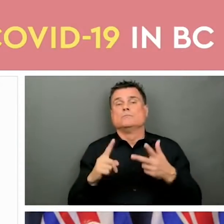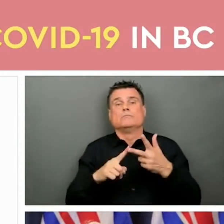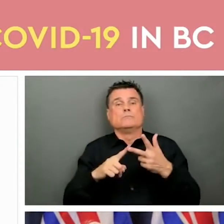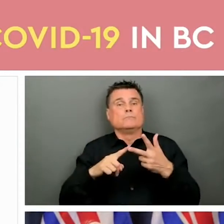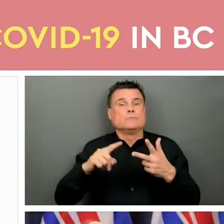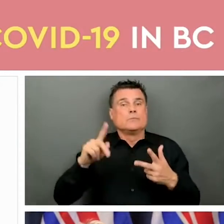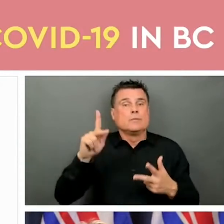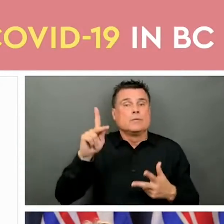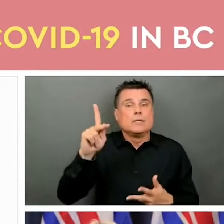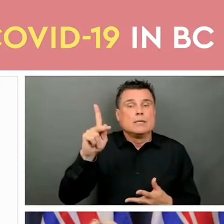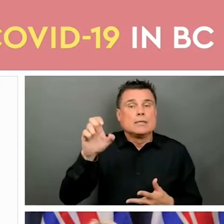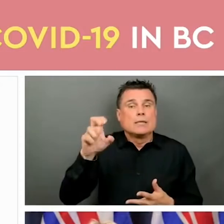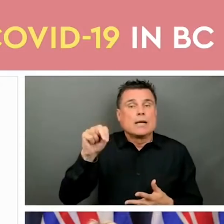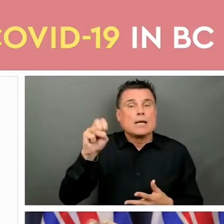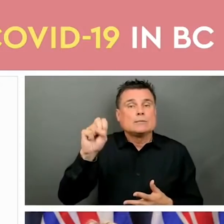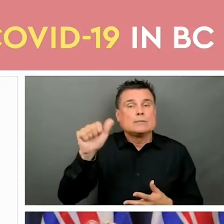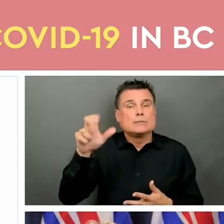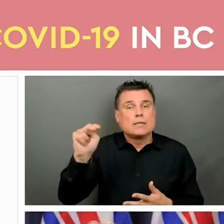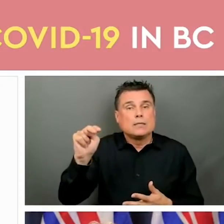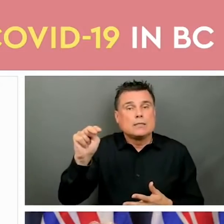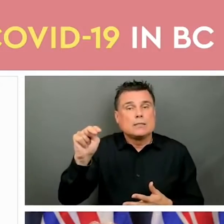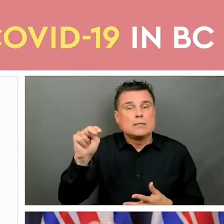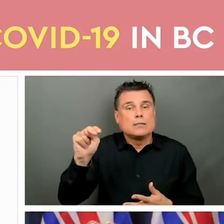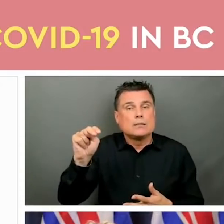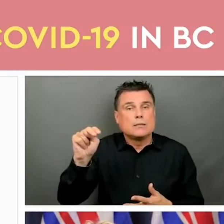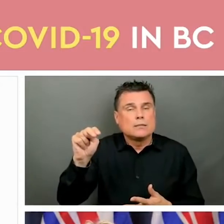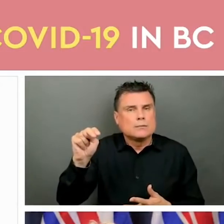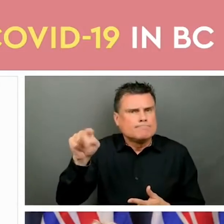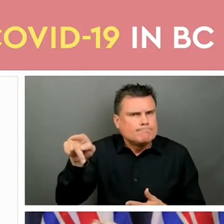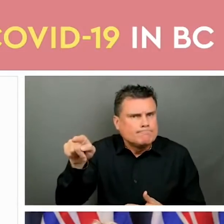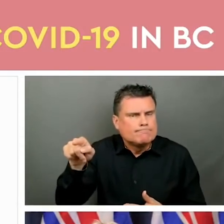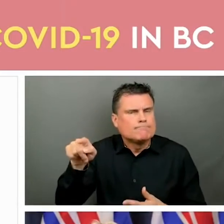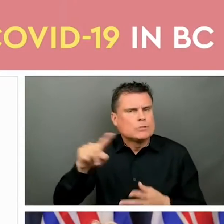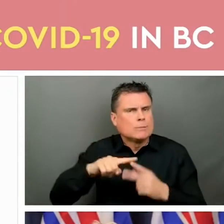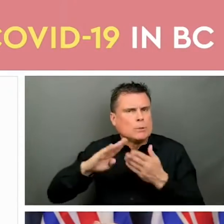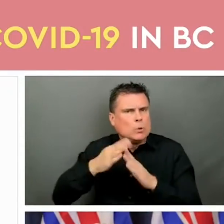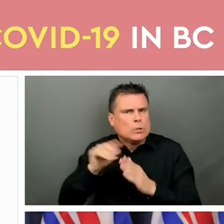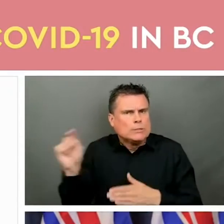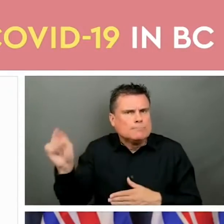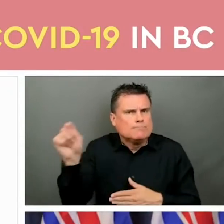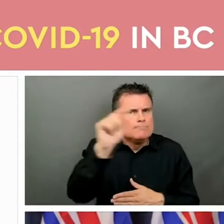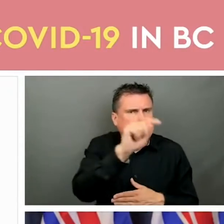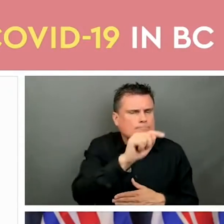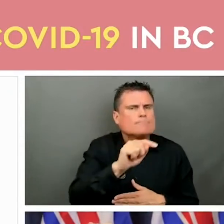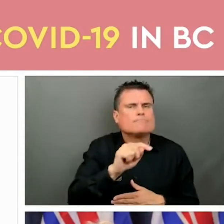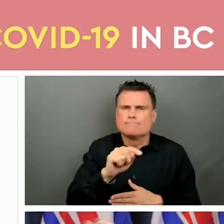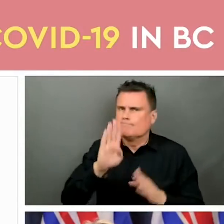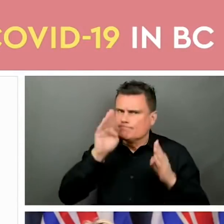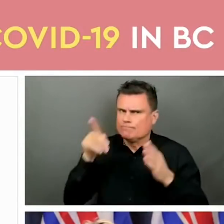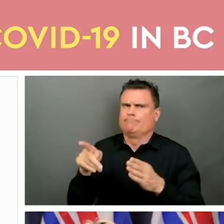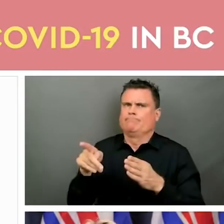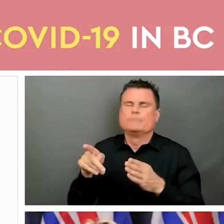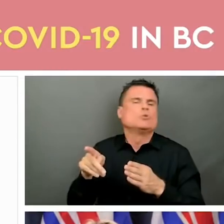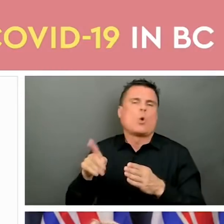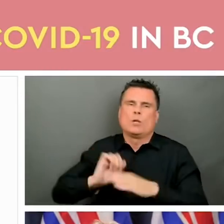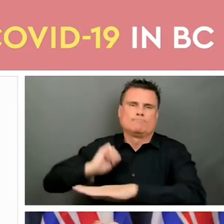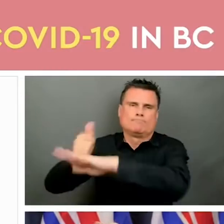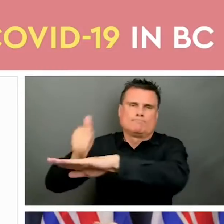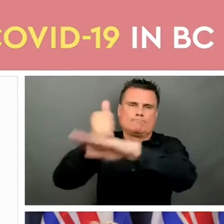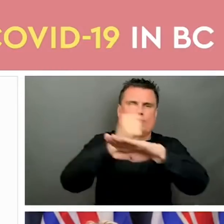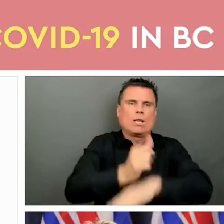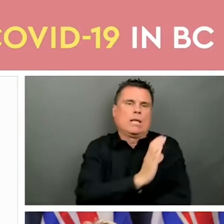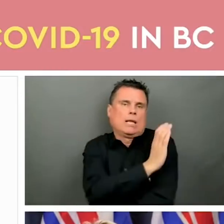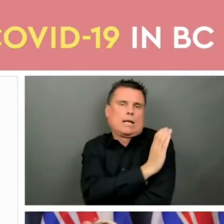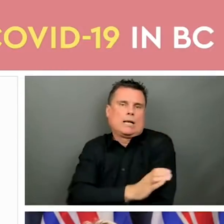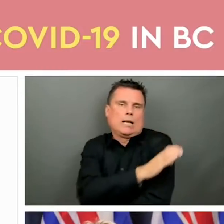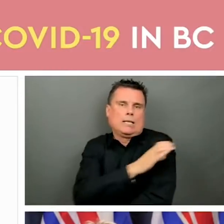these communities will have AstraZeneca-based clinics that will target people aged 40 and above to get vaccine